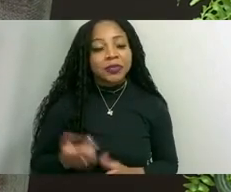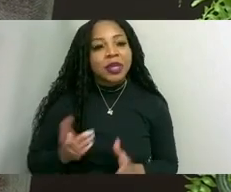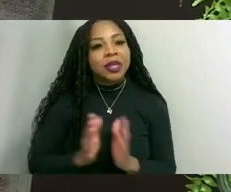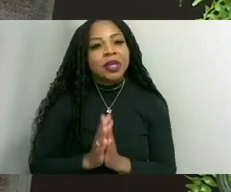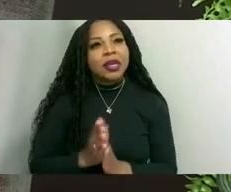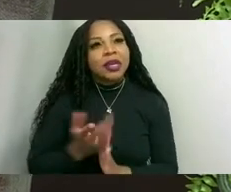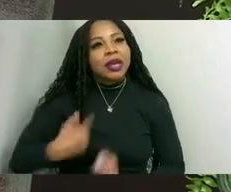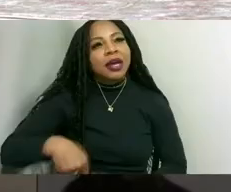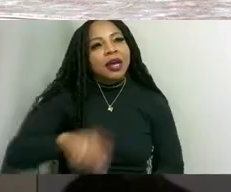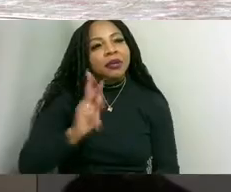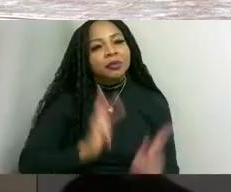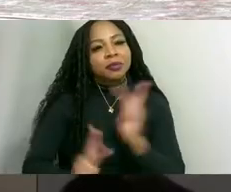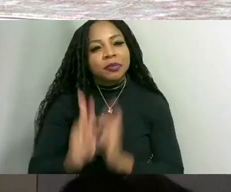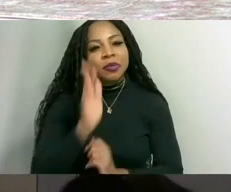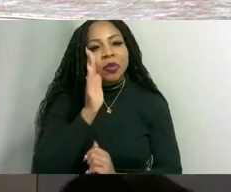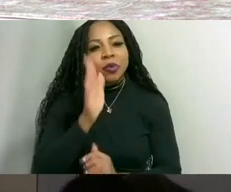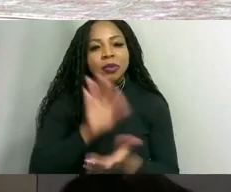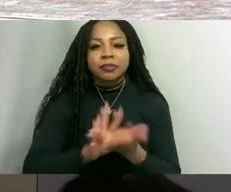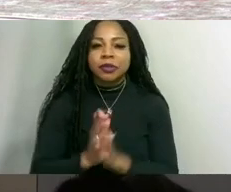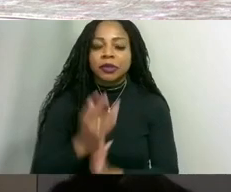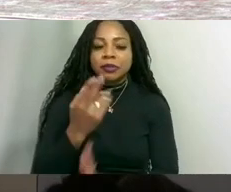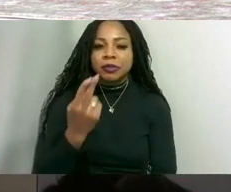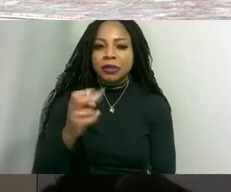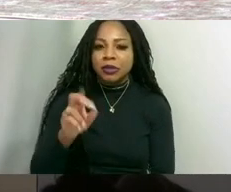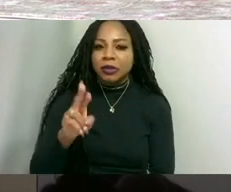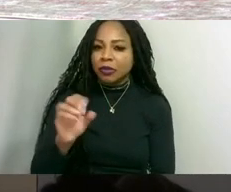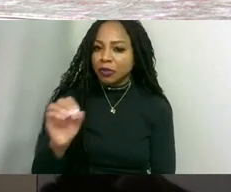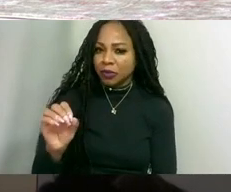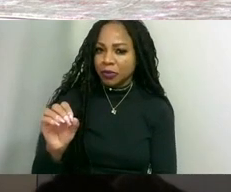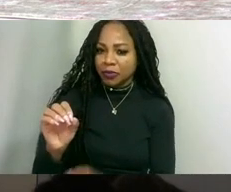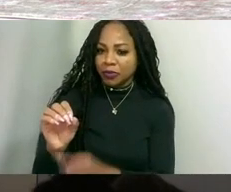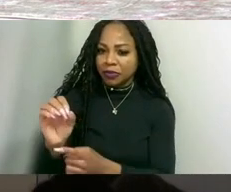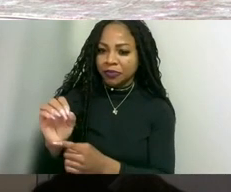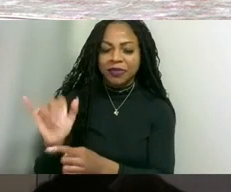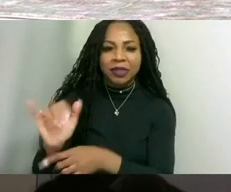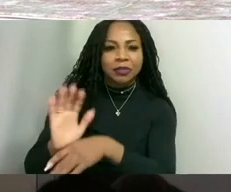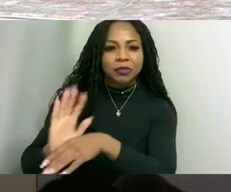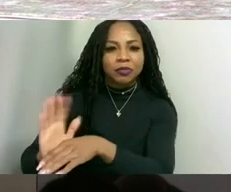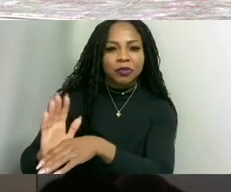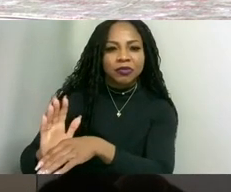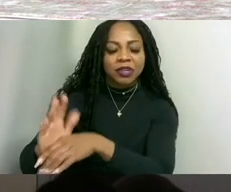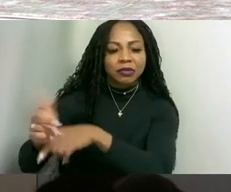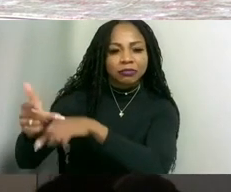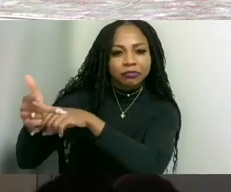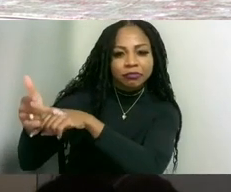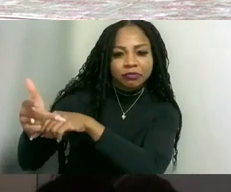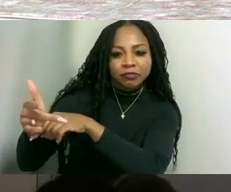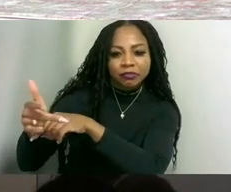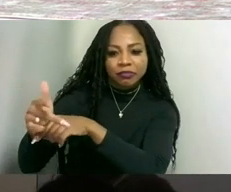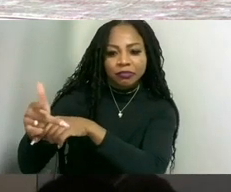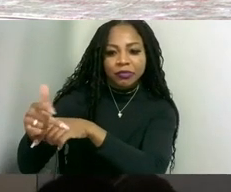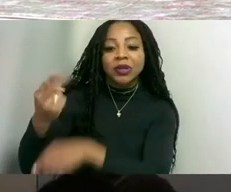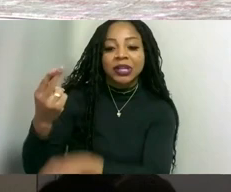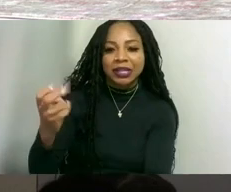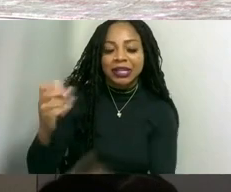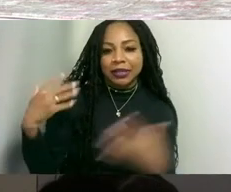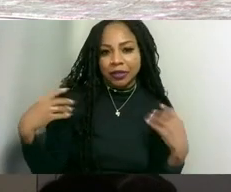if you saw this. Yes, I did. Yeah. We filmed, this is in Manitoba, Norway House,